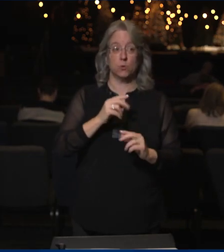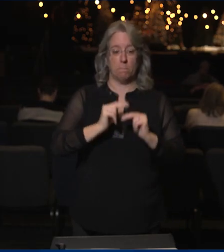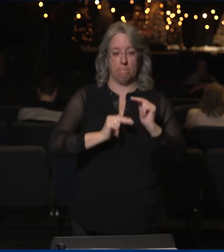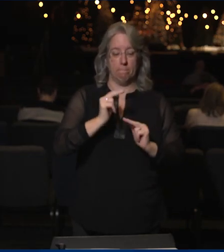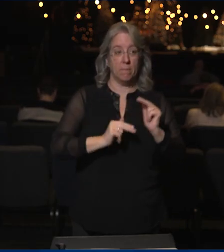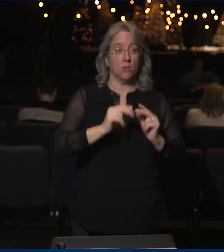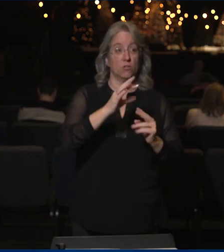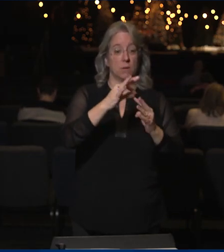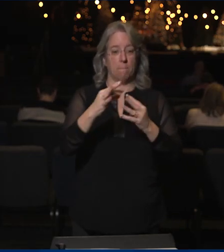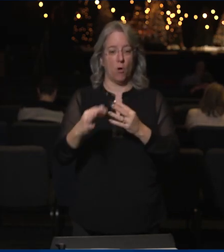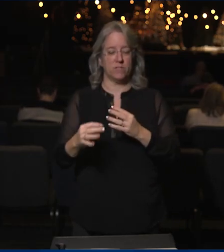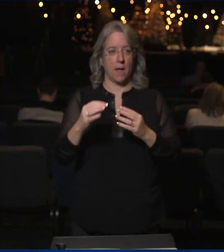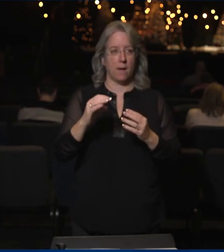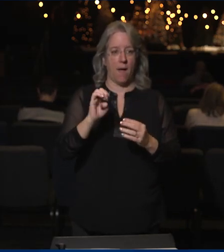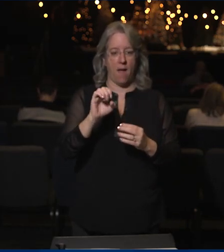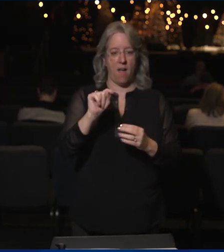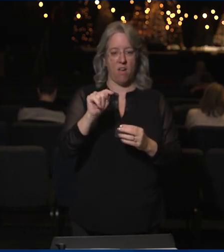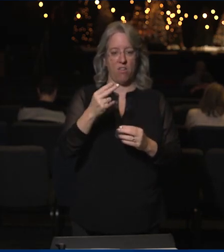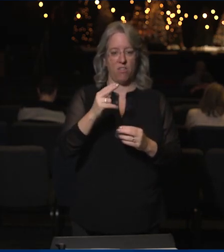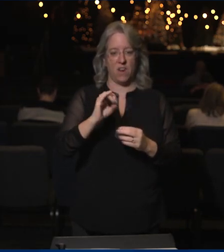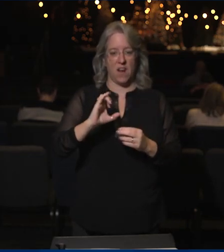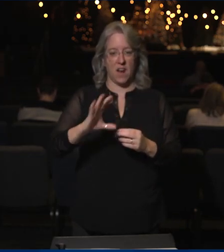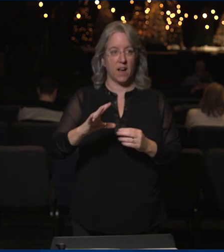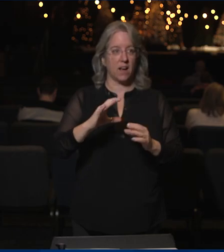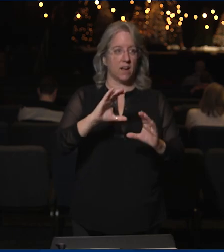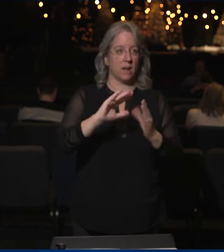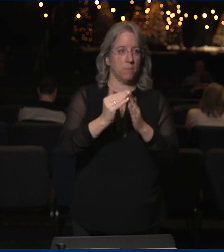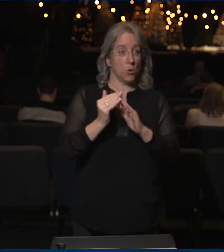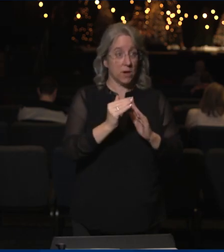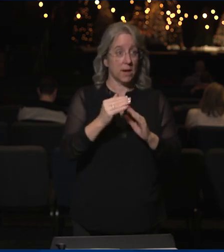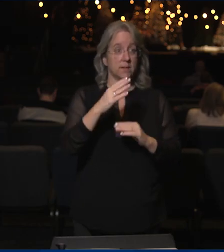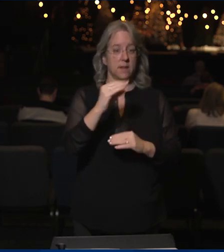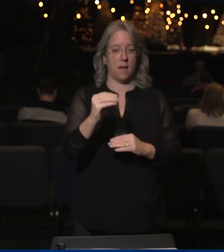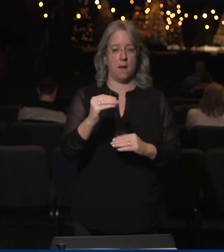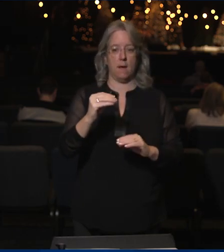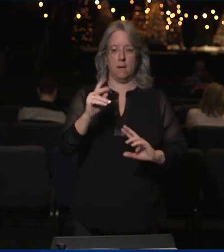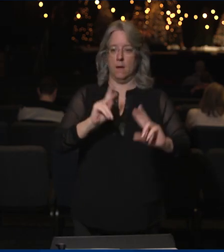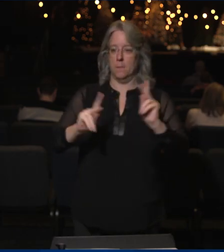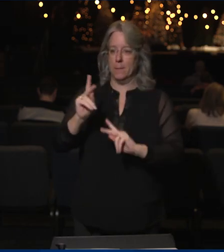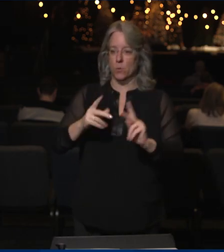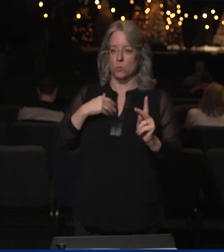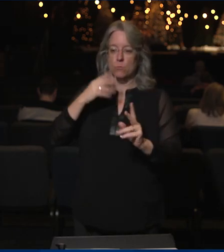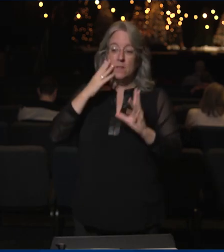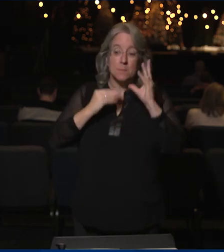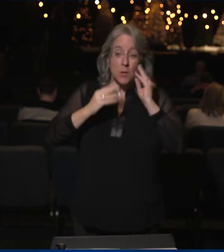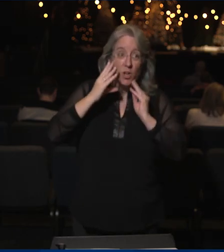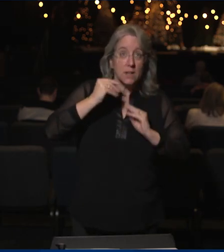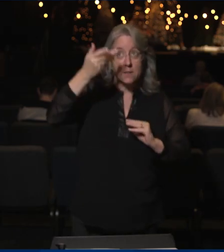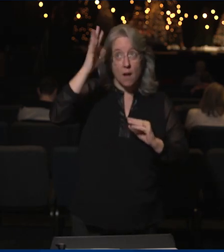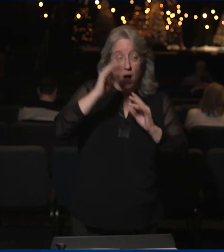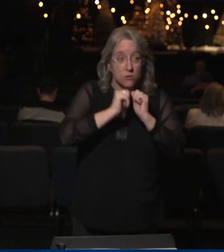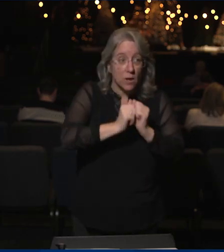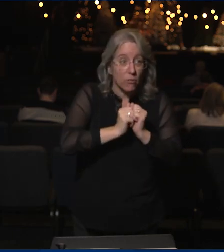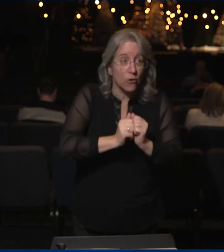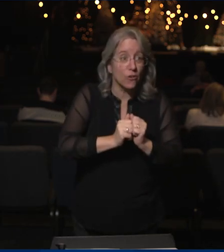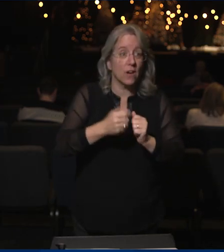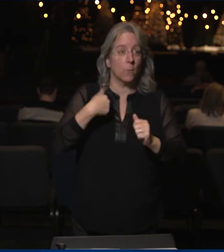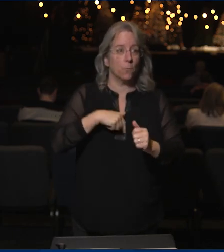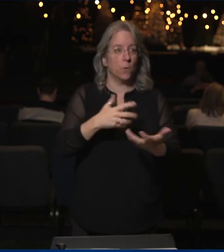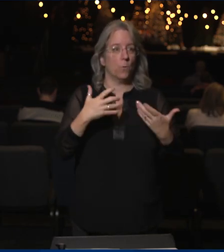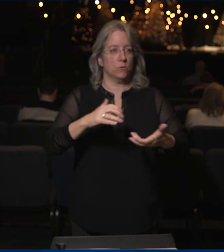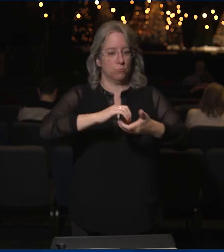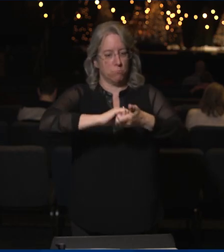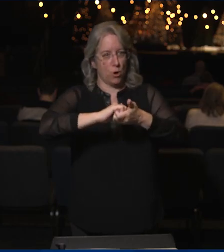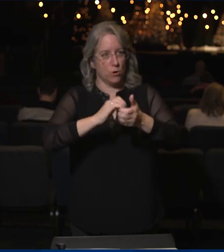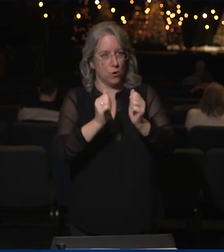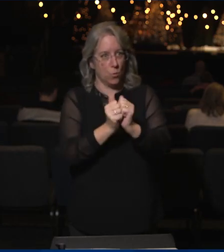multi-ethnic communities of disciples who experience God, love one another, and partner with Christ to heal the world, we invite you to